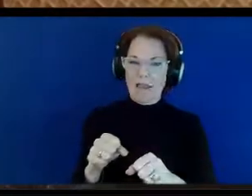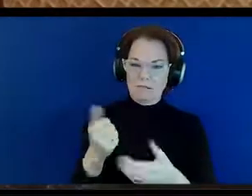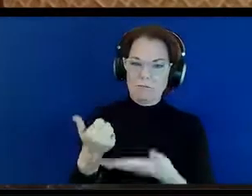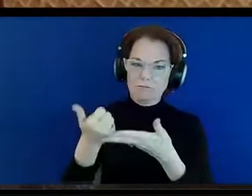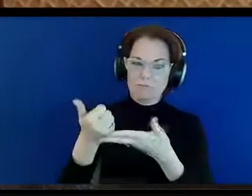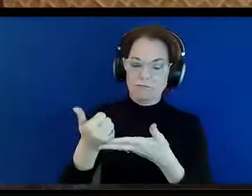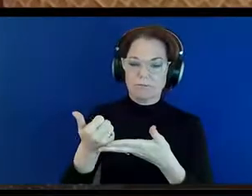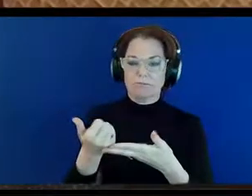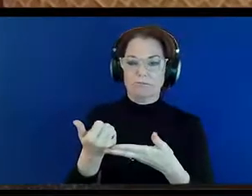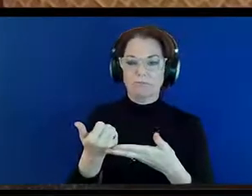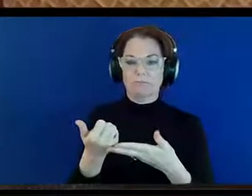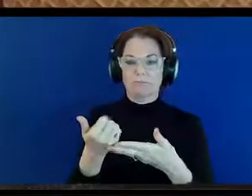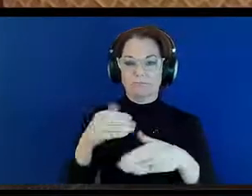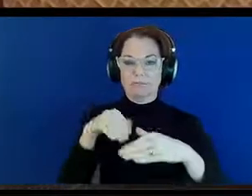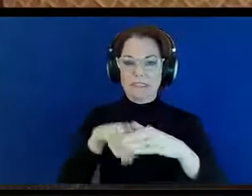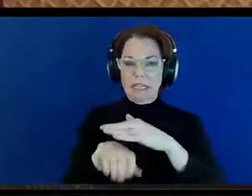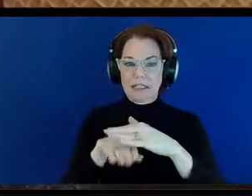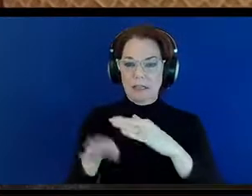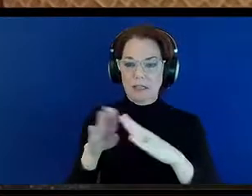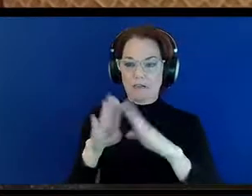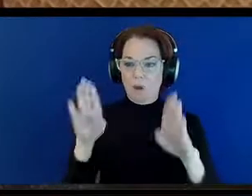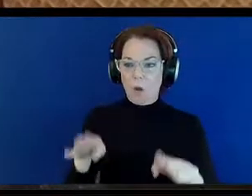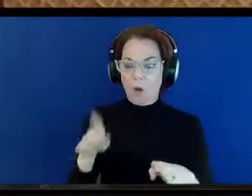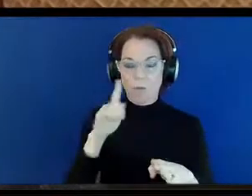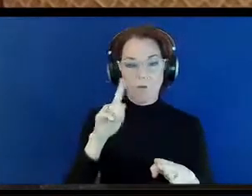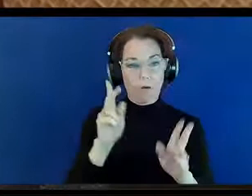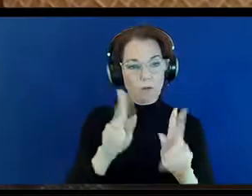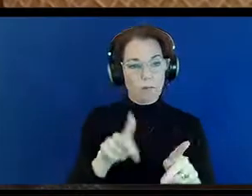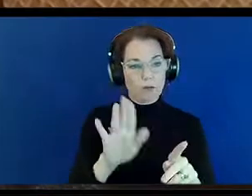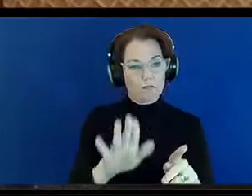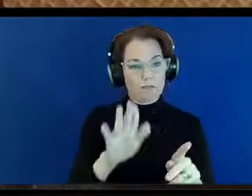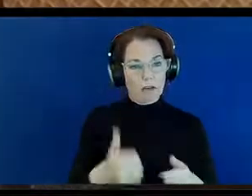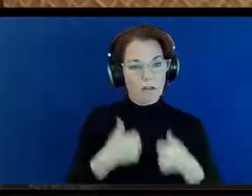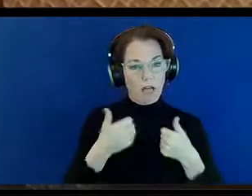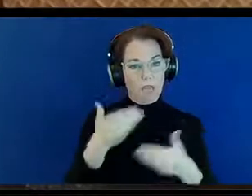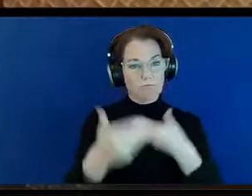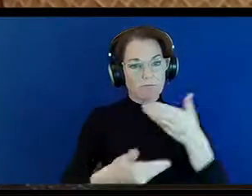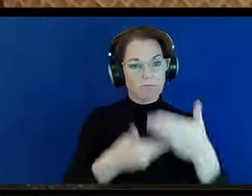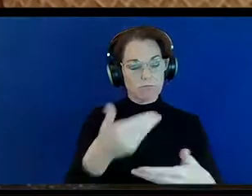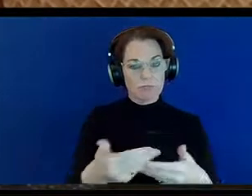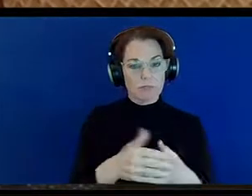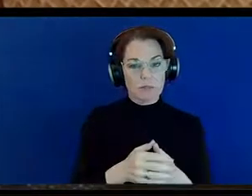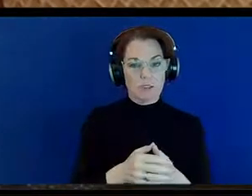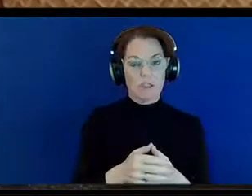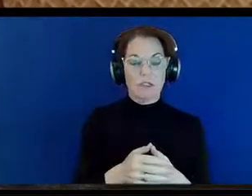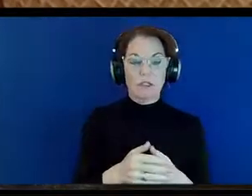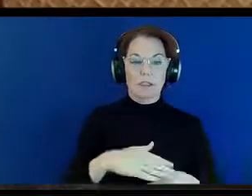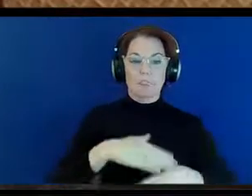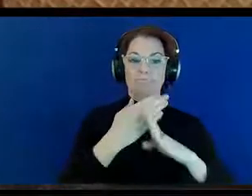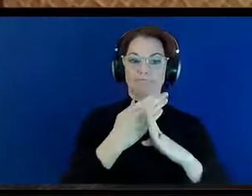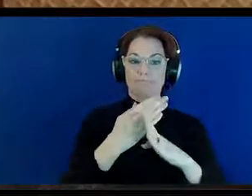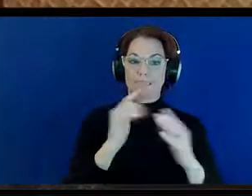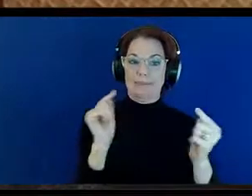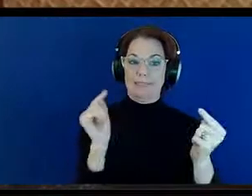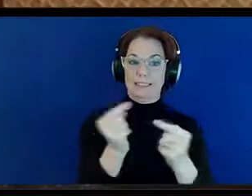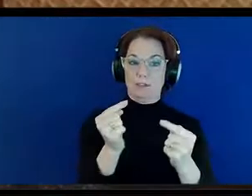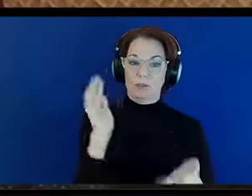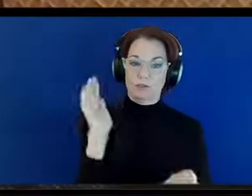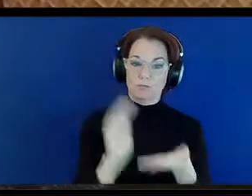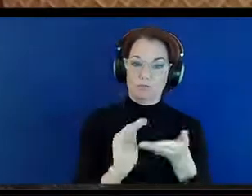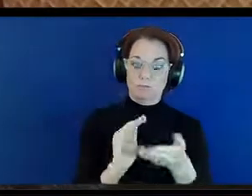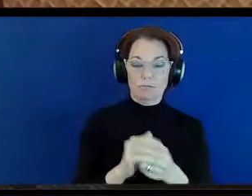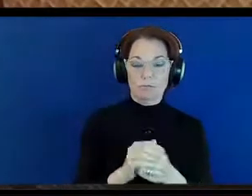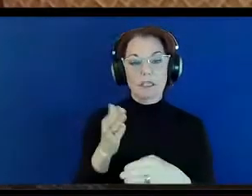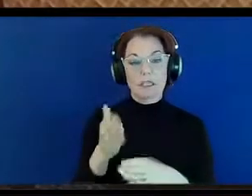home accessibility over a person's lifespan and reduce the risk of unintentional injuries. These improvements